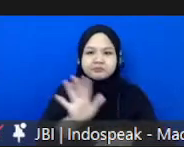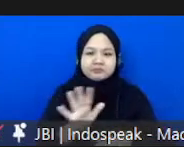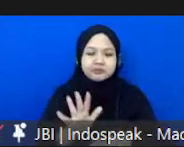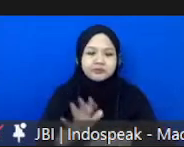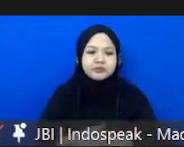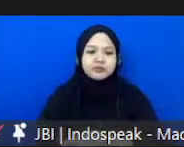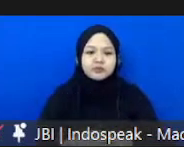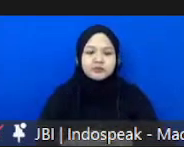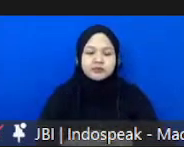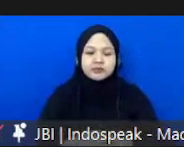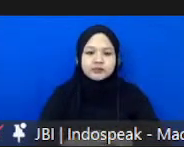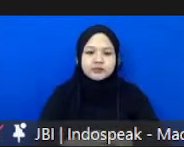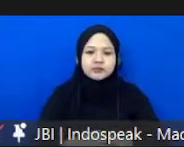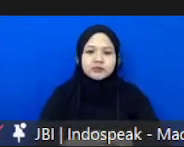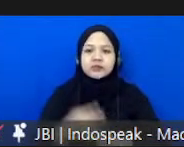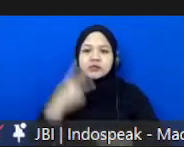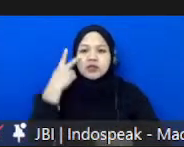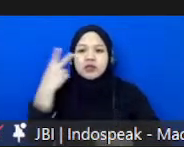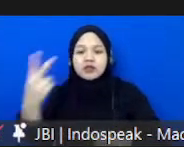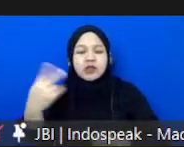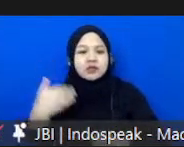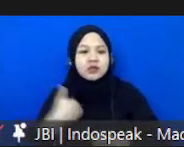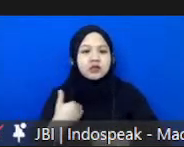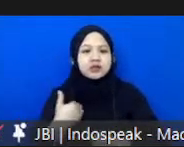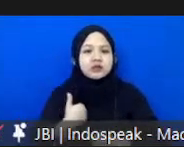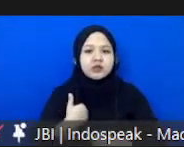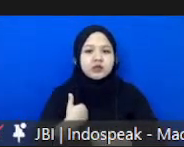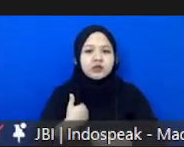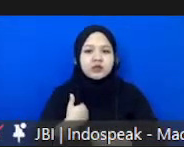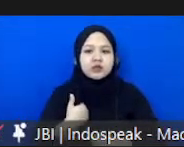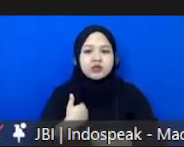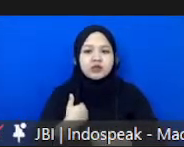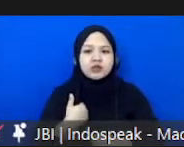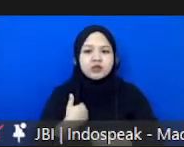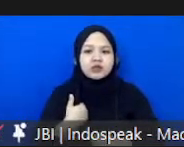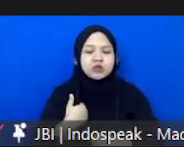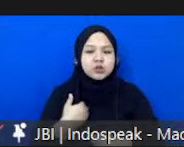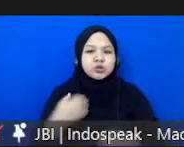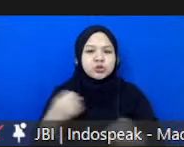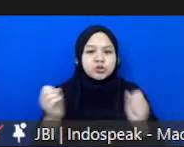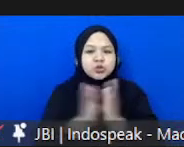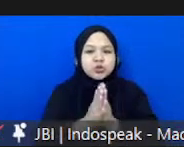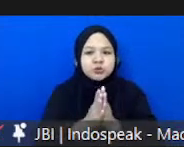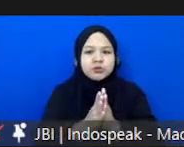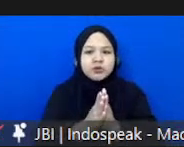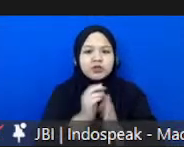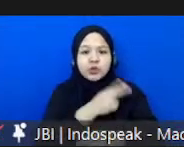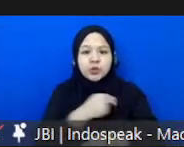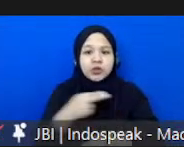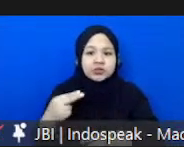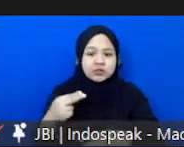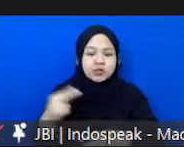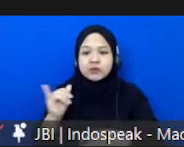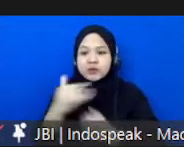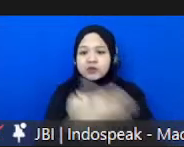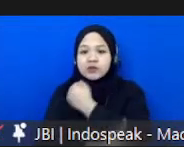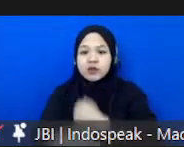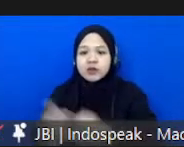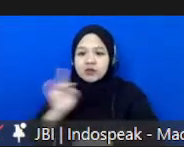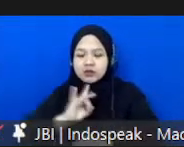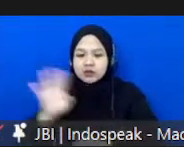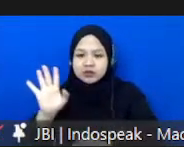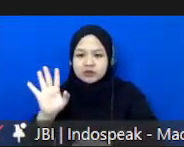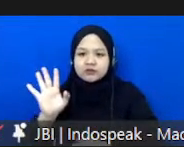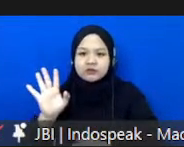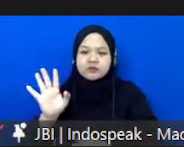as well, we've seen higher total fertility rate during the pandemic, not just in Indonesia, but also in other countries across the